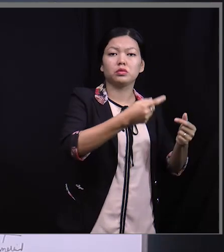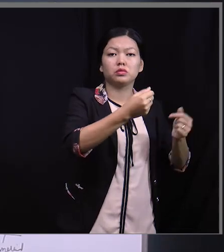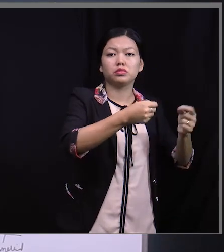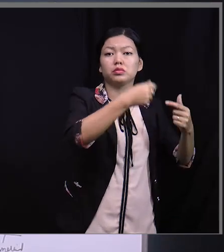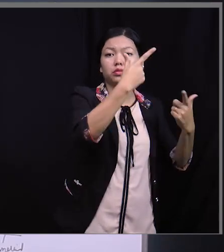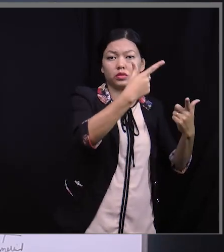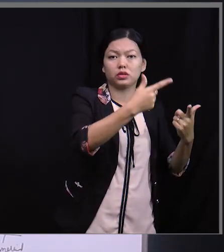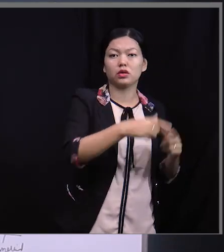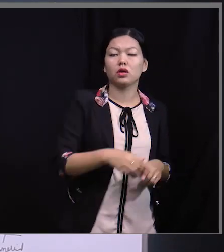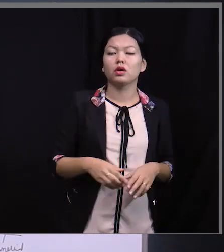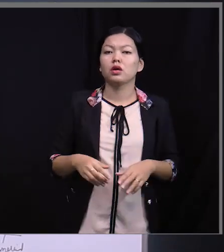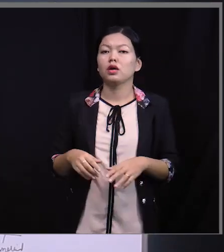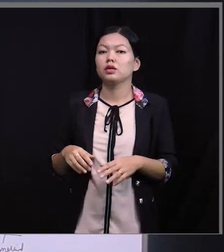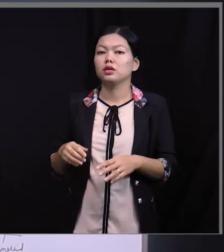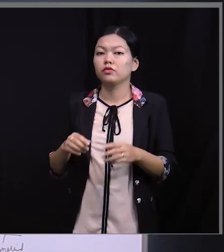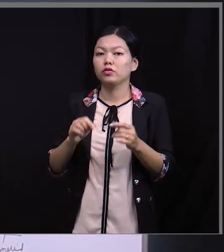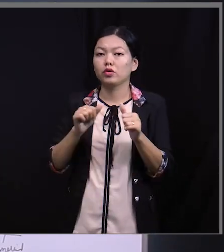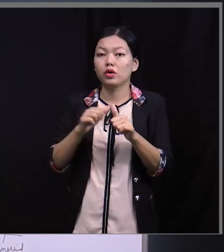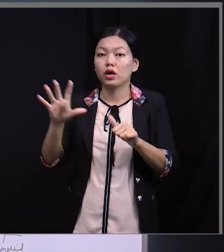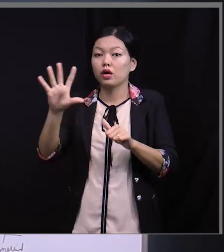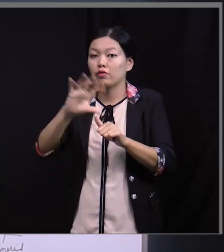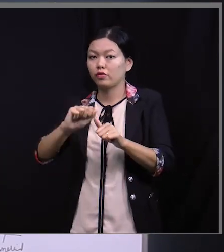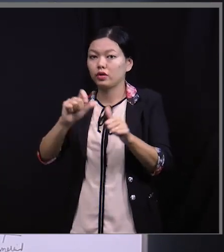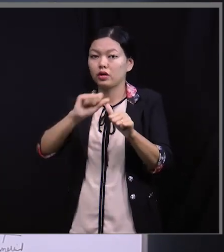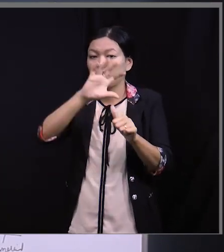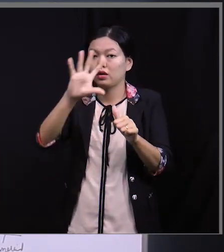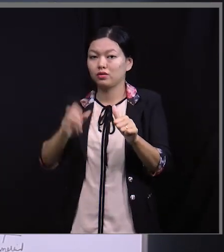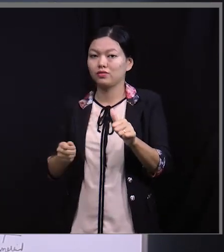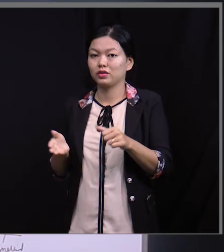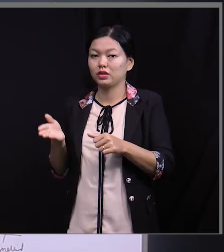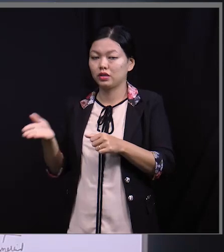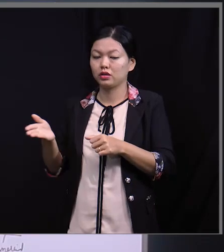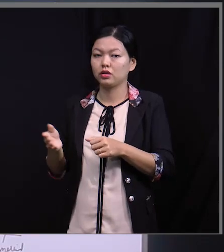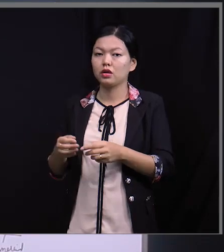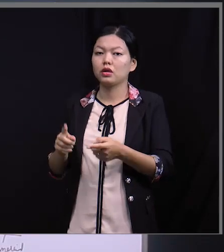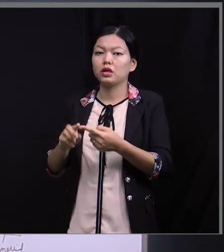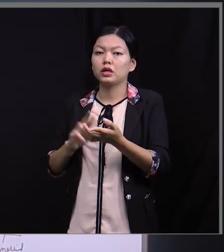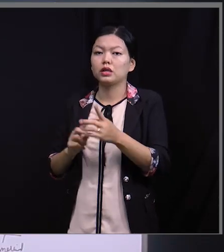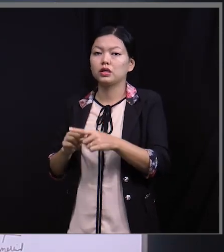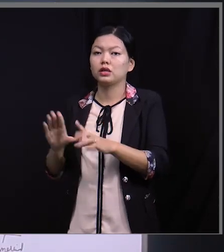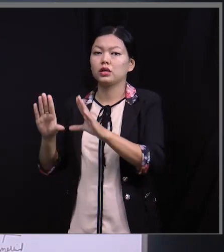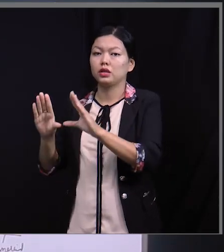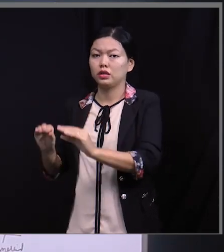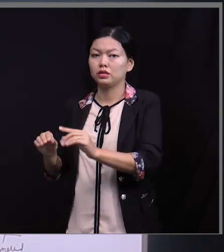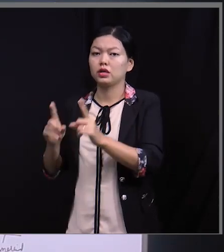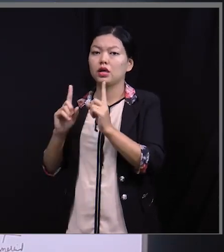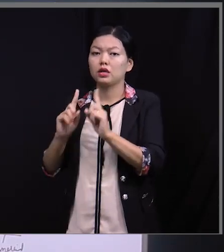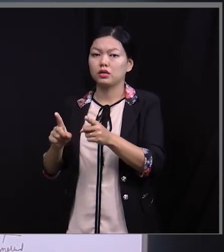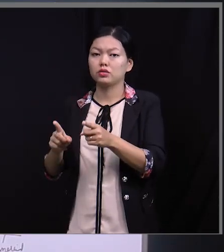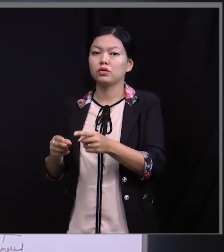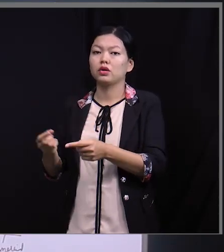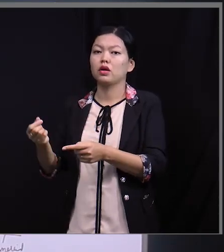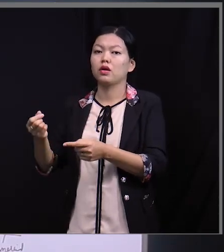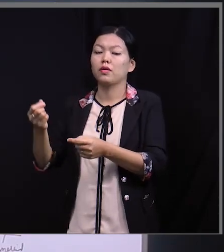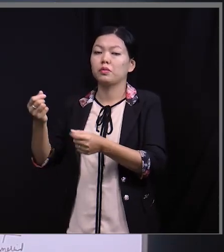are more prosperous and have prosperity. So if there are entrepreneurs, that means there will be more number